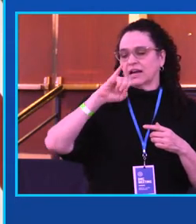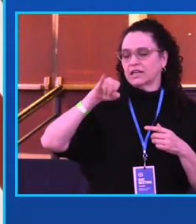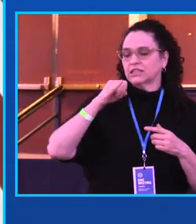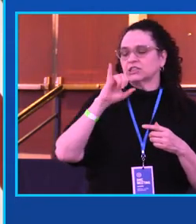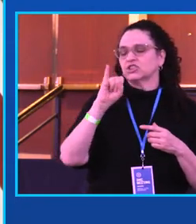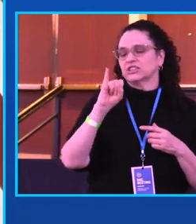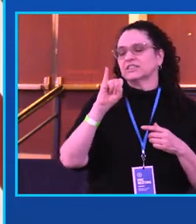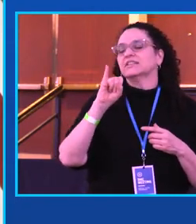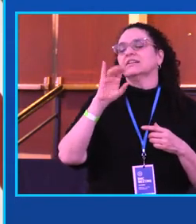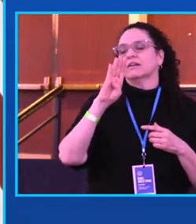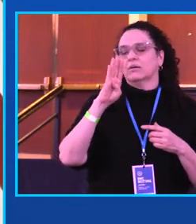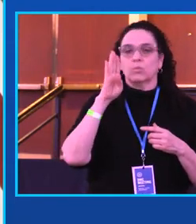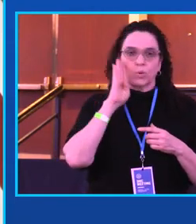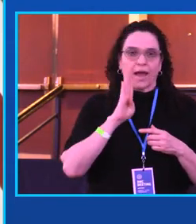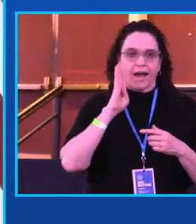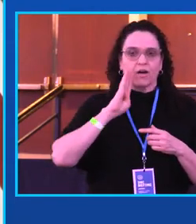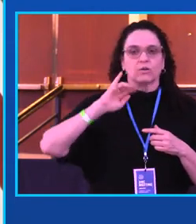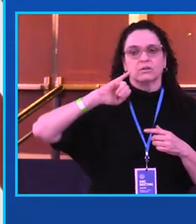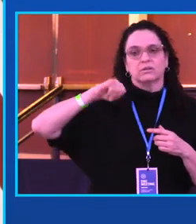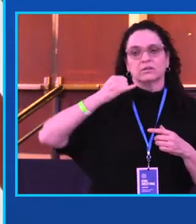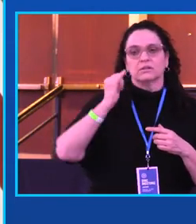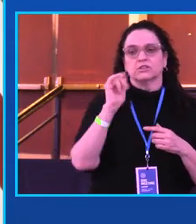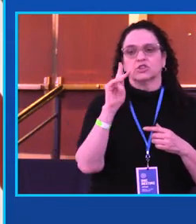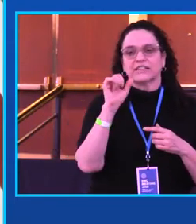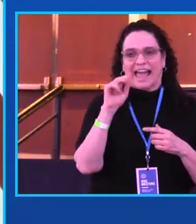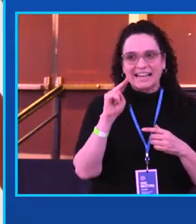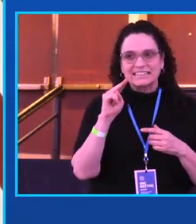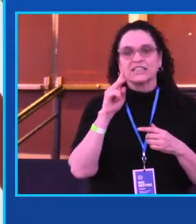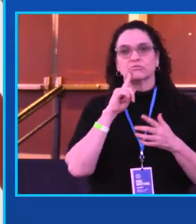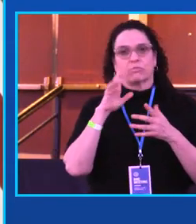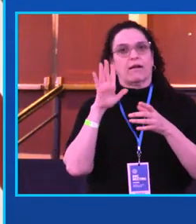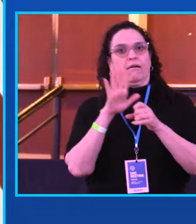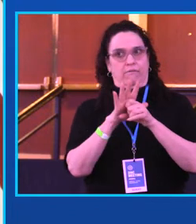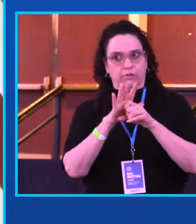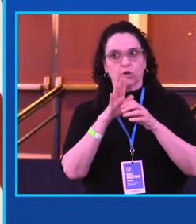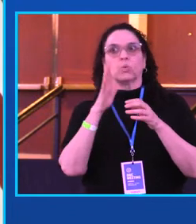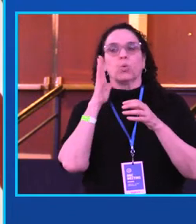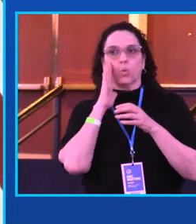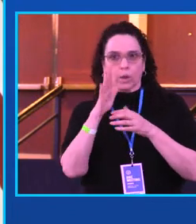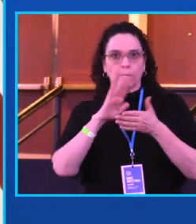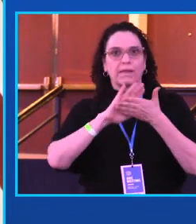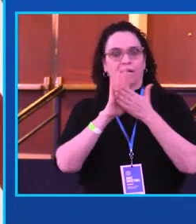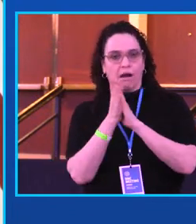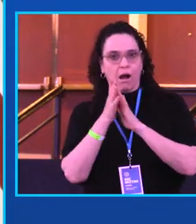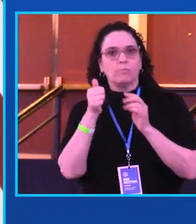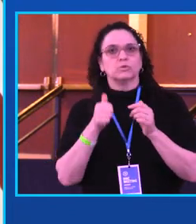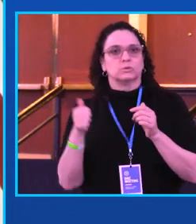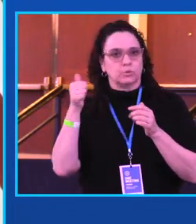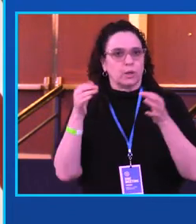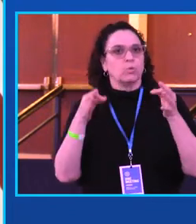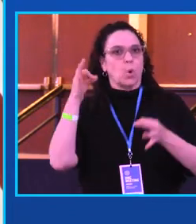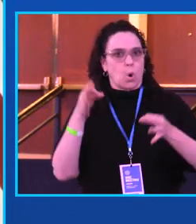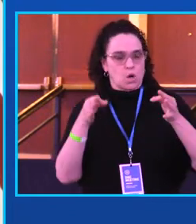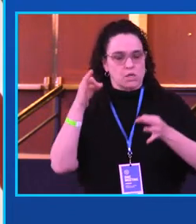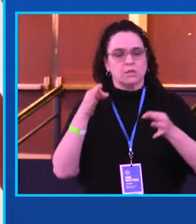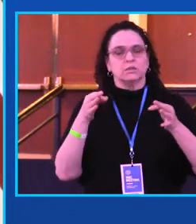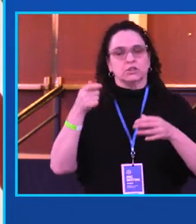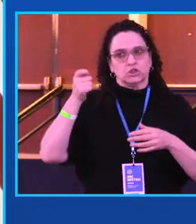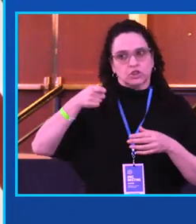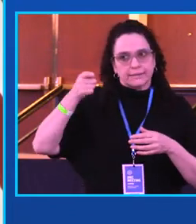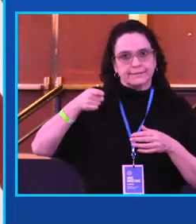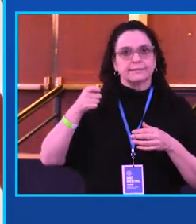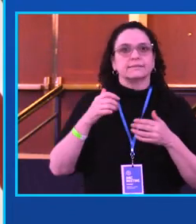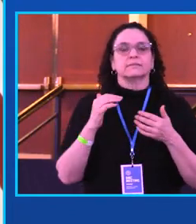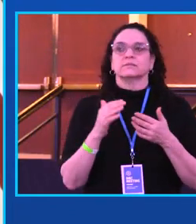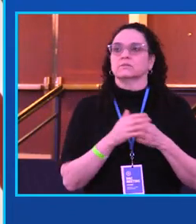confirmed to be the first black woman justice on the Supreme Court. And just a little